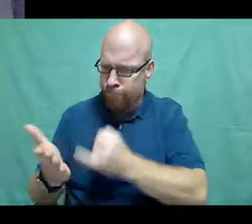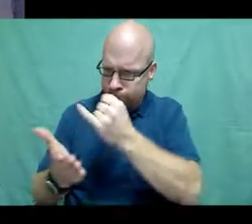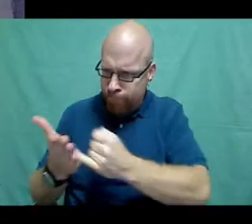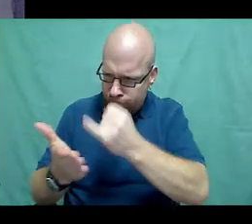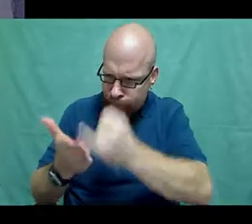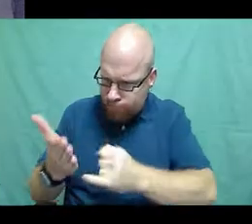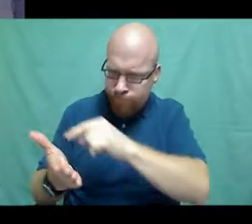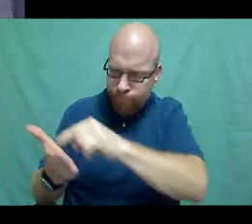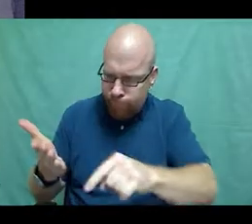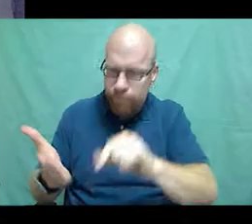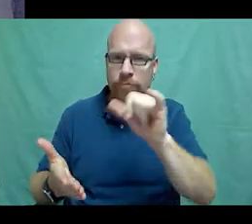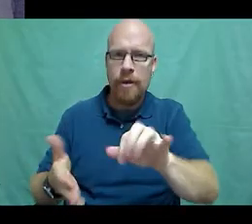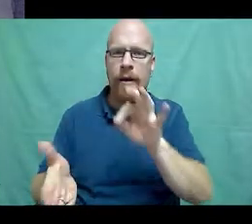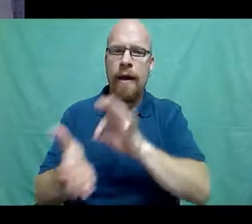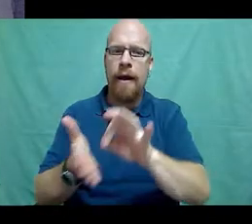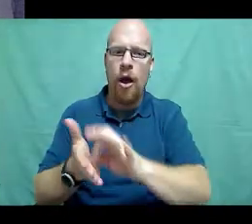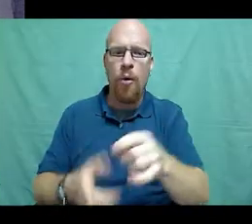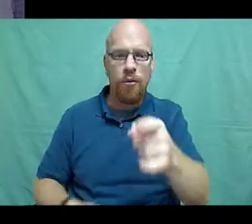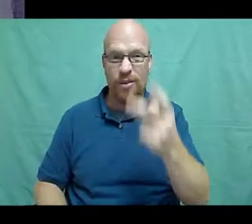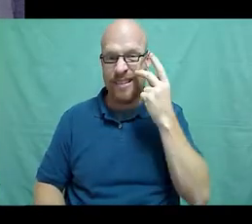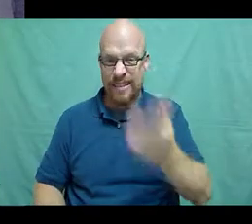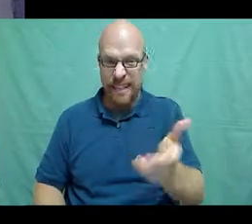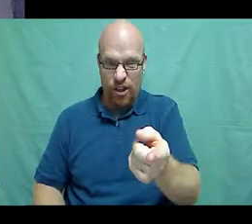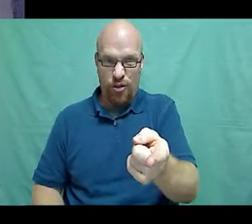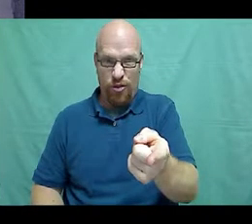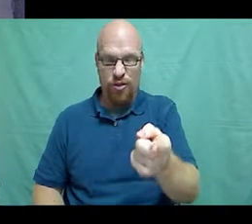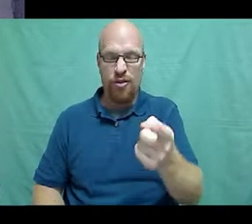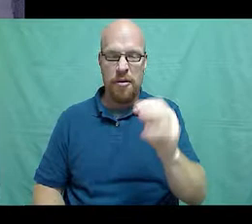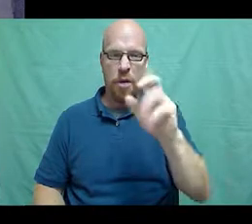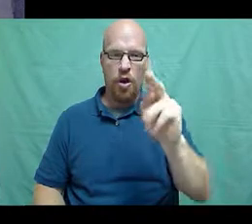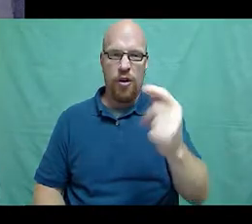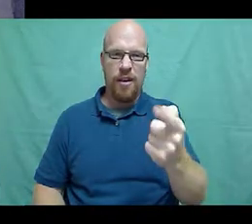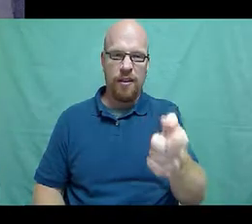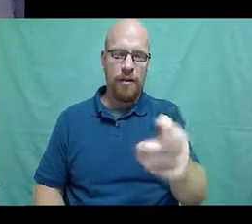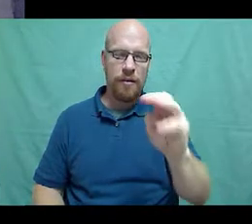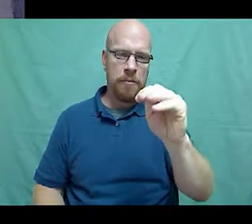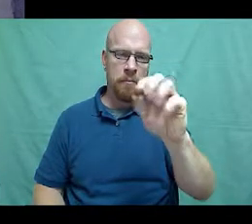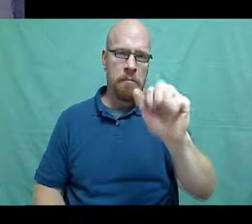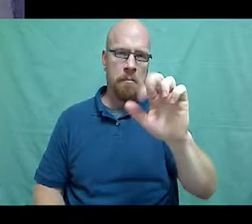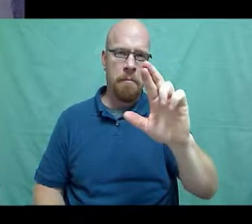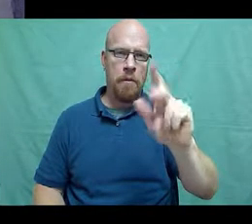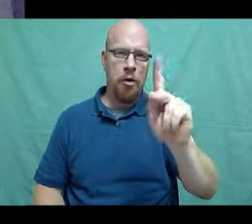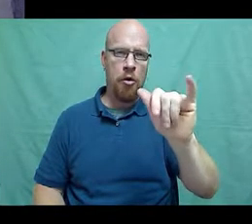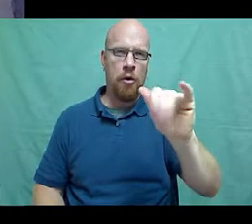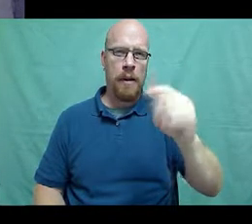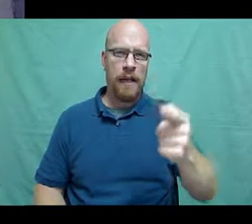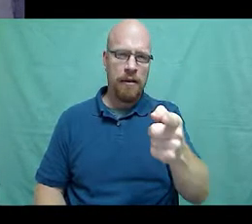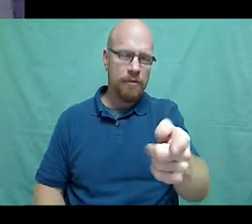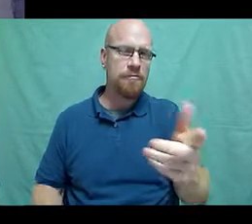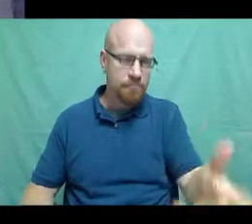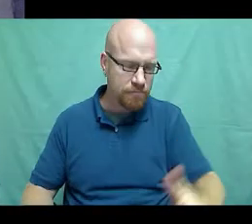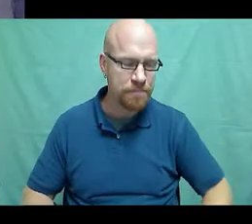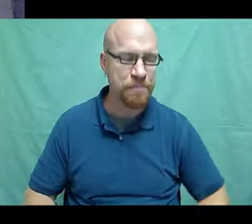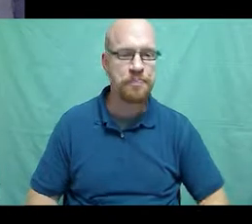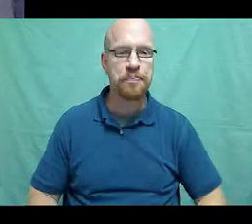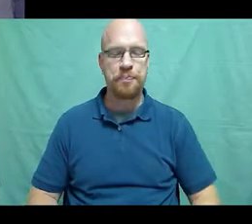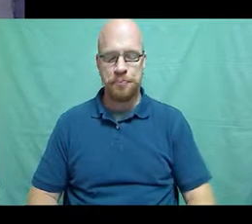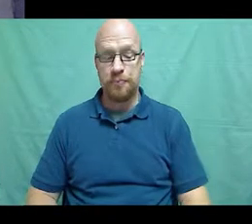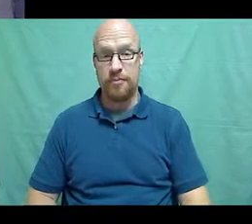have. So they would keep record of this and keep count, as you can see here, with these